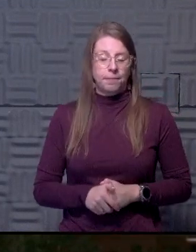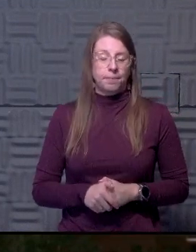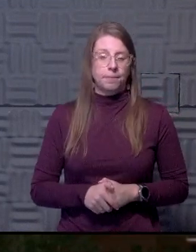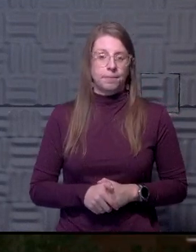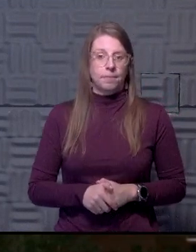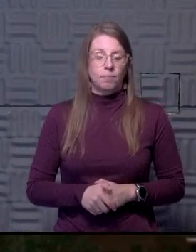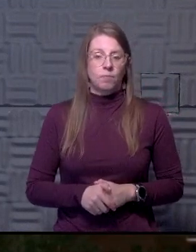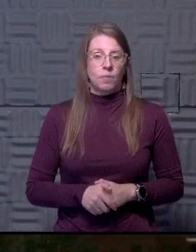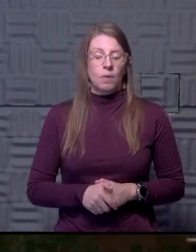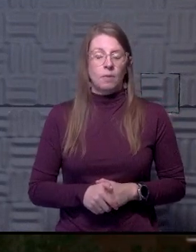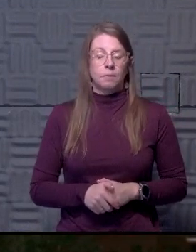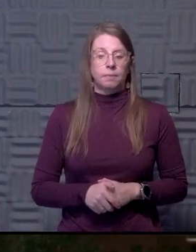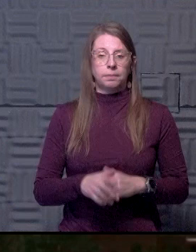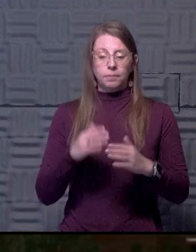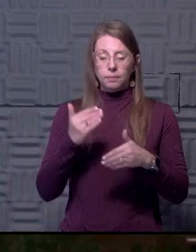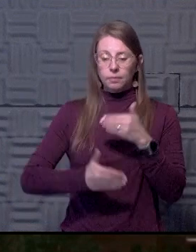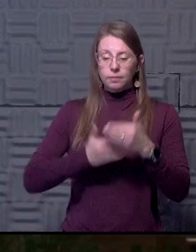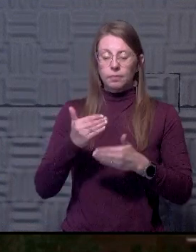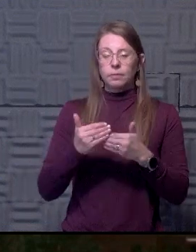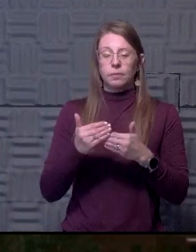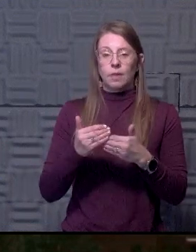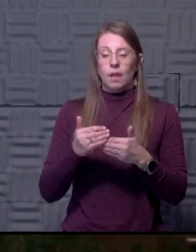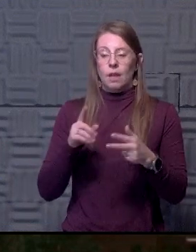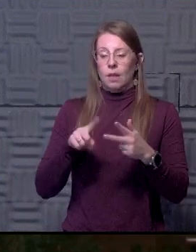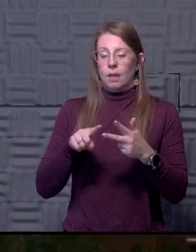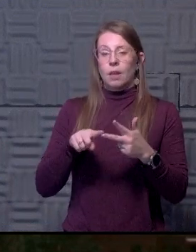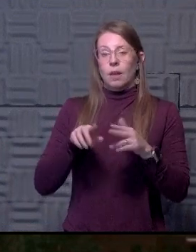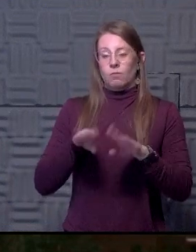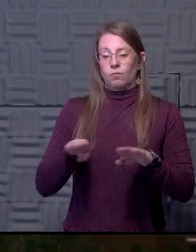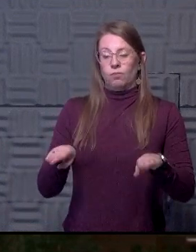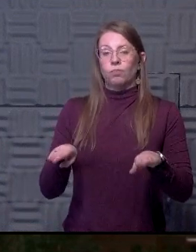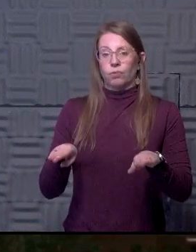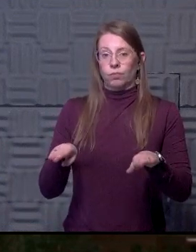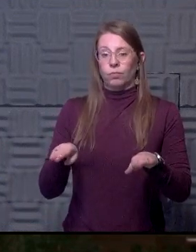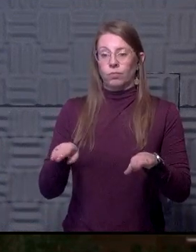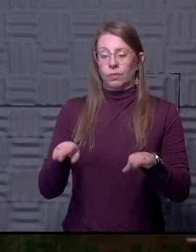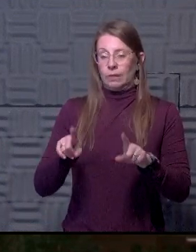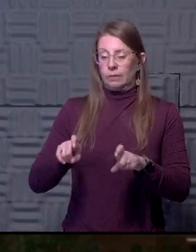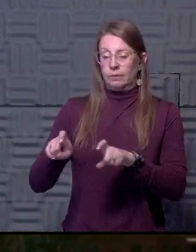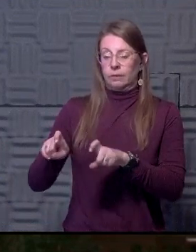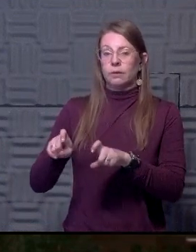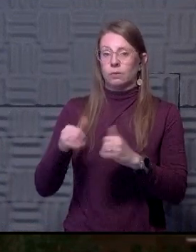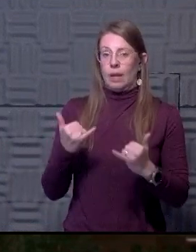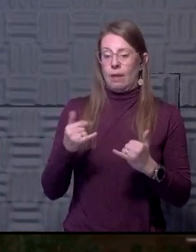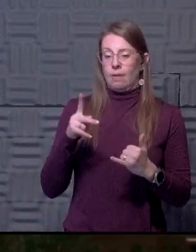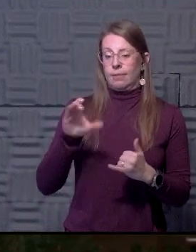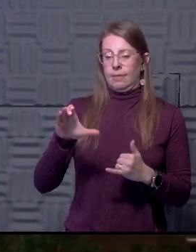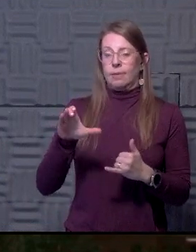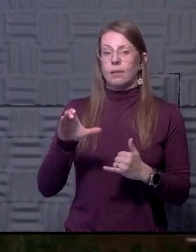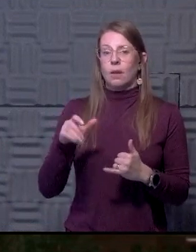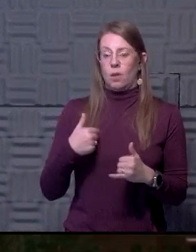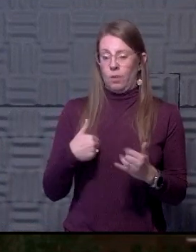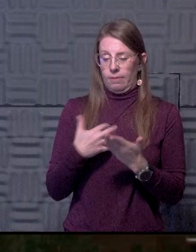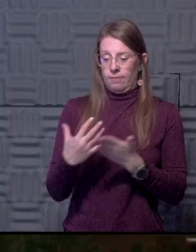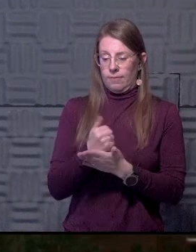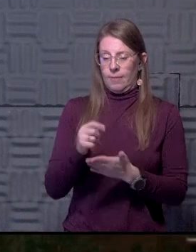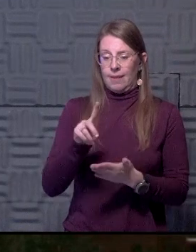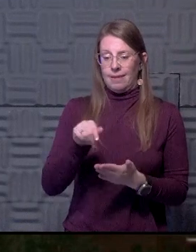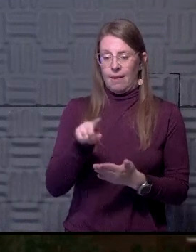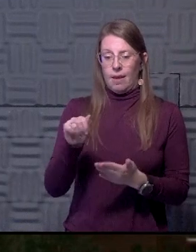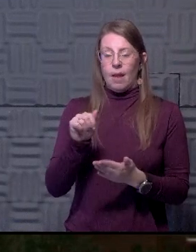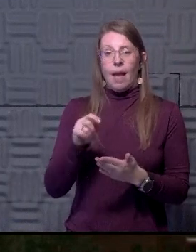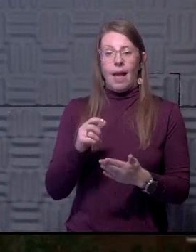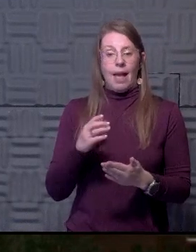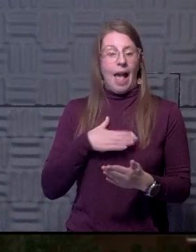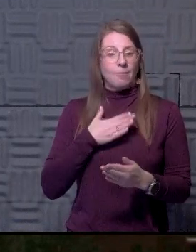in the process of starting the pediatric clinical trials here in Kansas City. And as soon as we have them, we will be happy to come back here